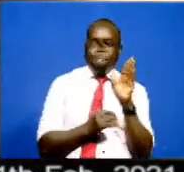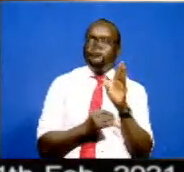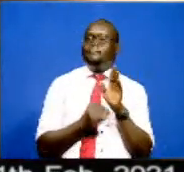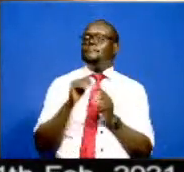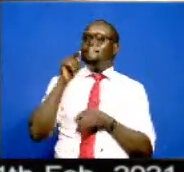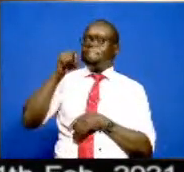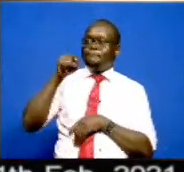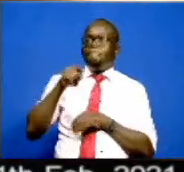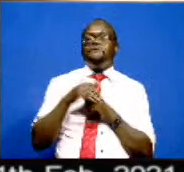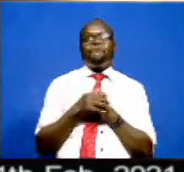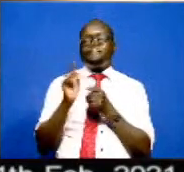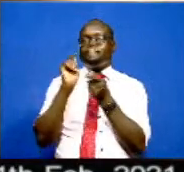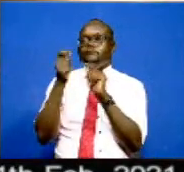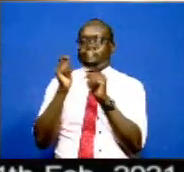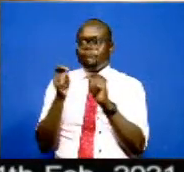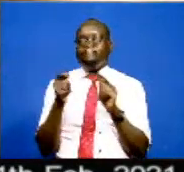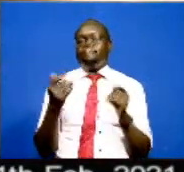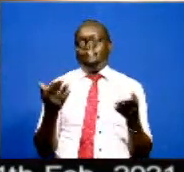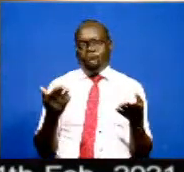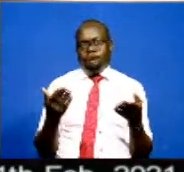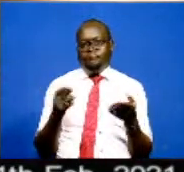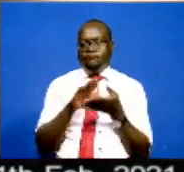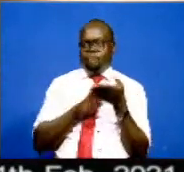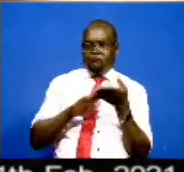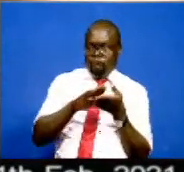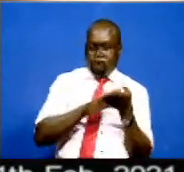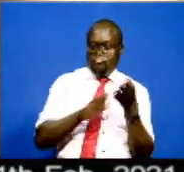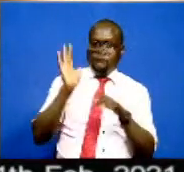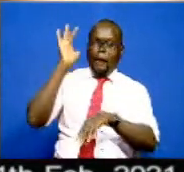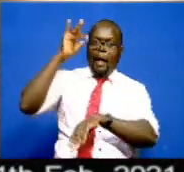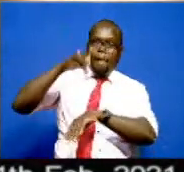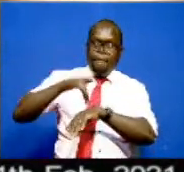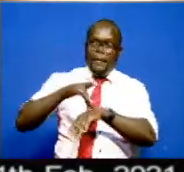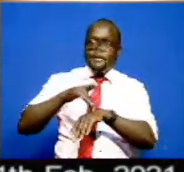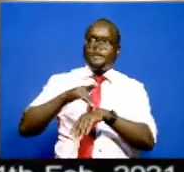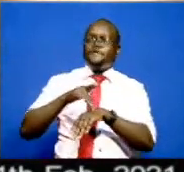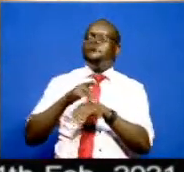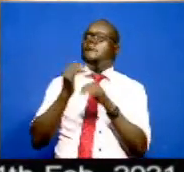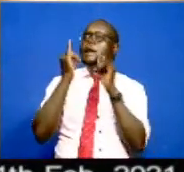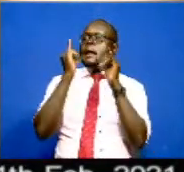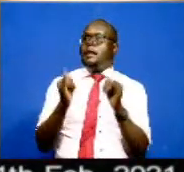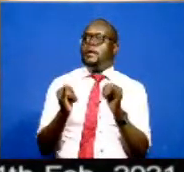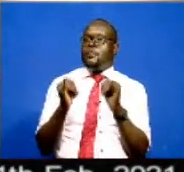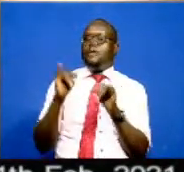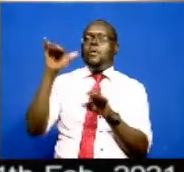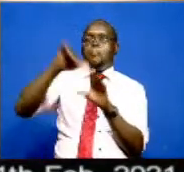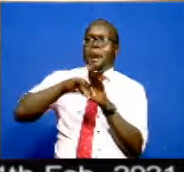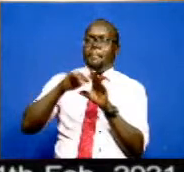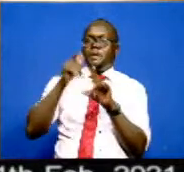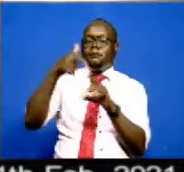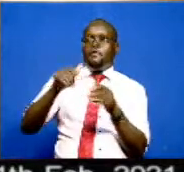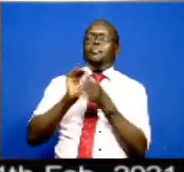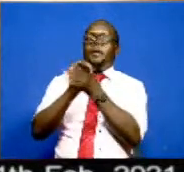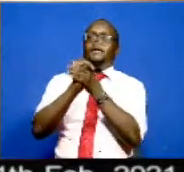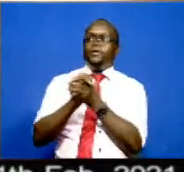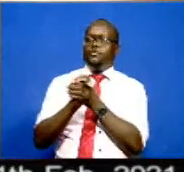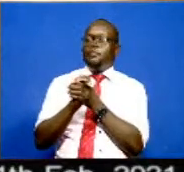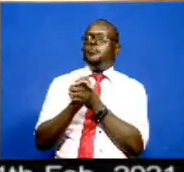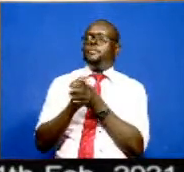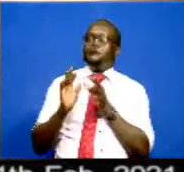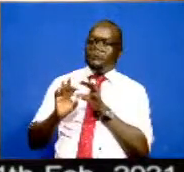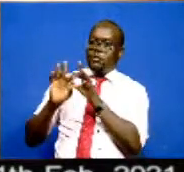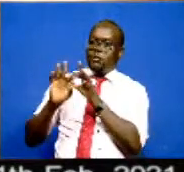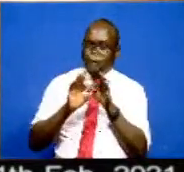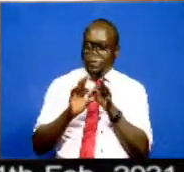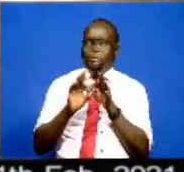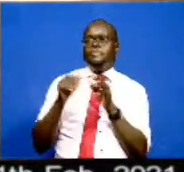these changes basically affect mainly membership within the Jubilee Coalition, and hence I beg to